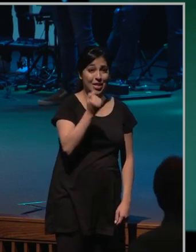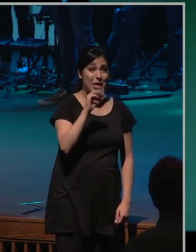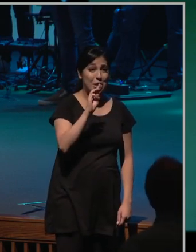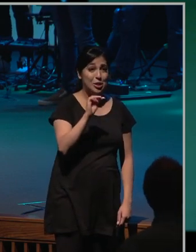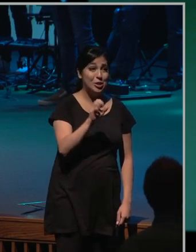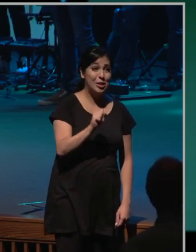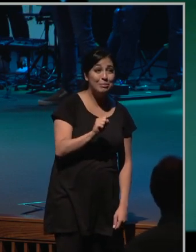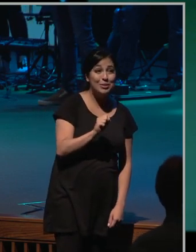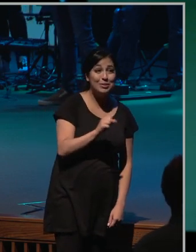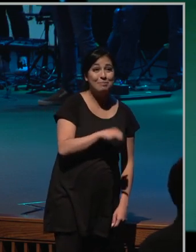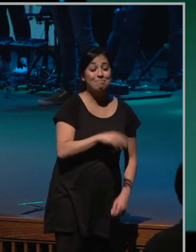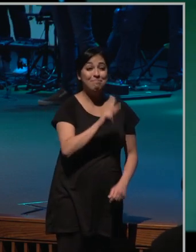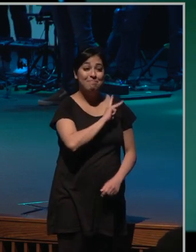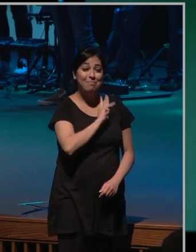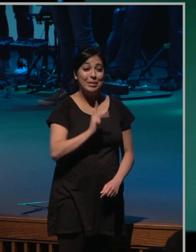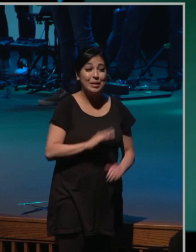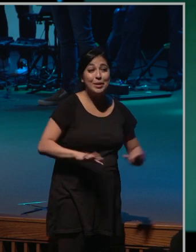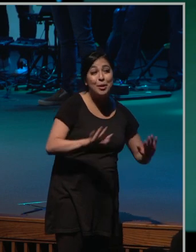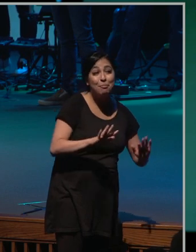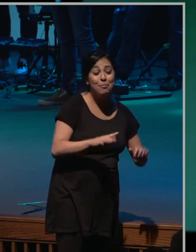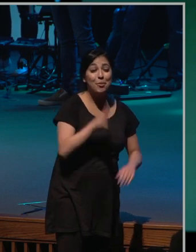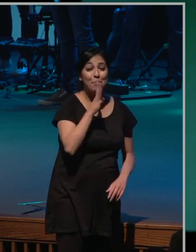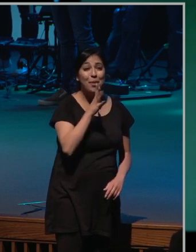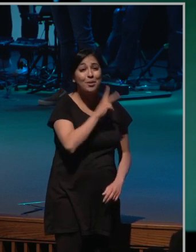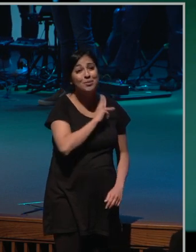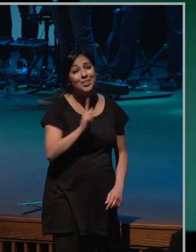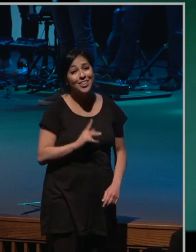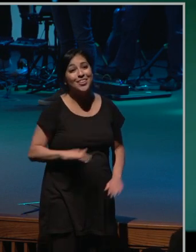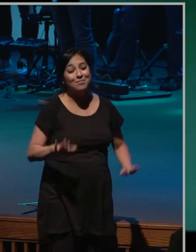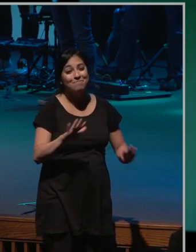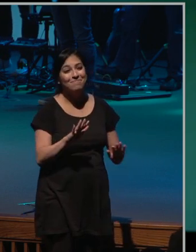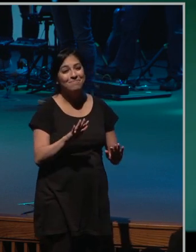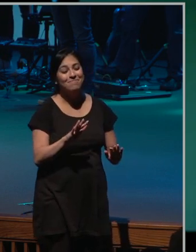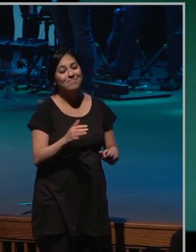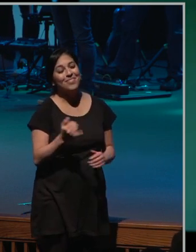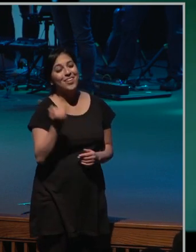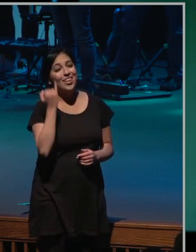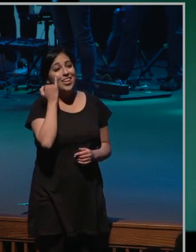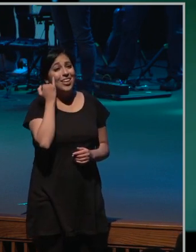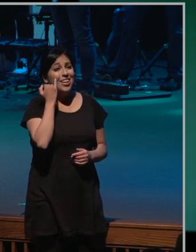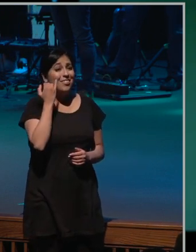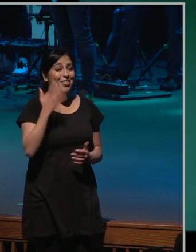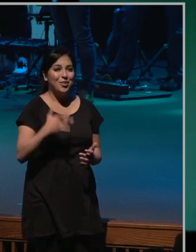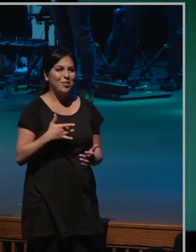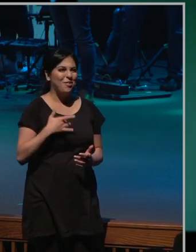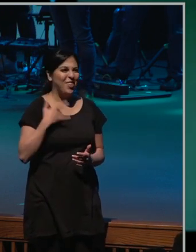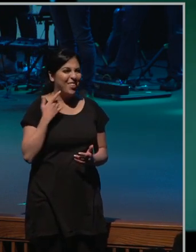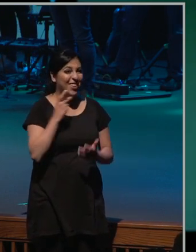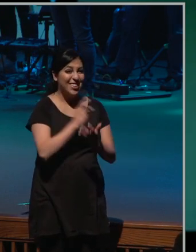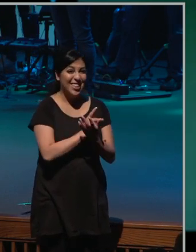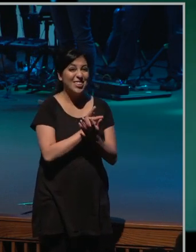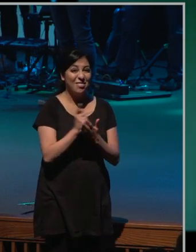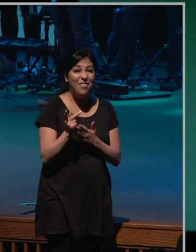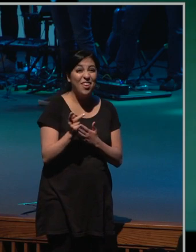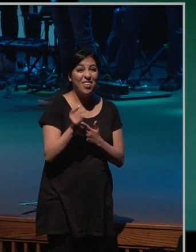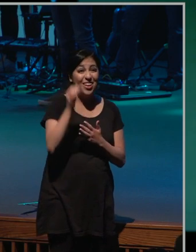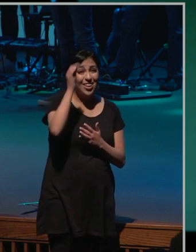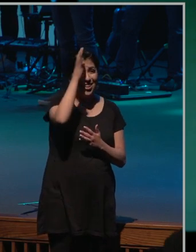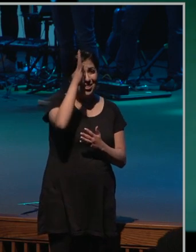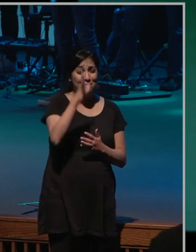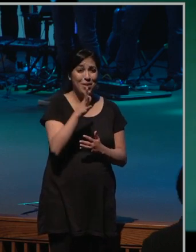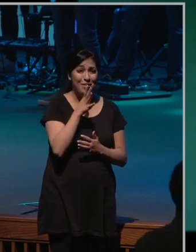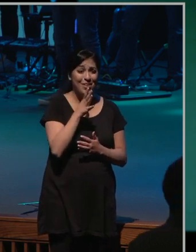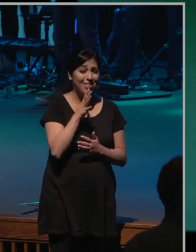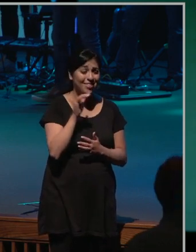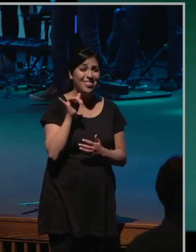that reigns. You know, if there's feelings of failure as a parent, that can be a heavy weight that trails